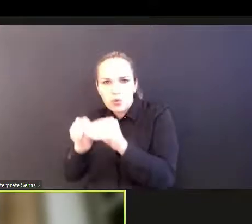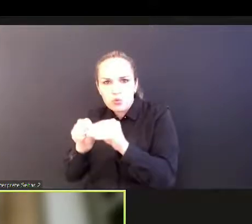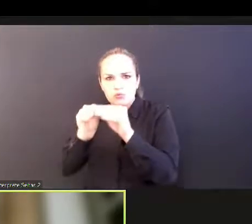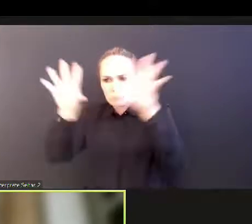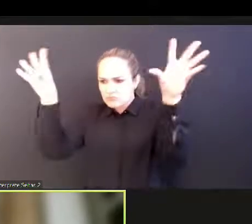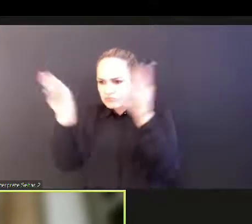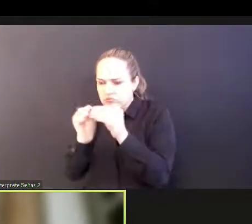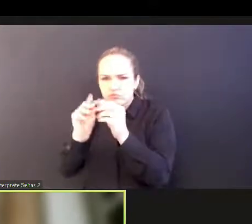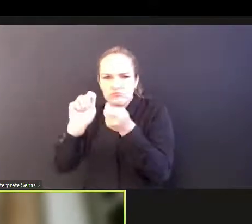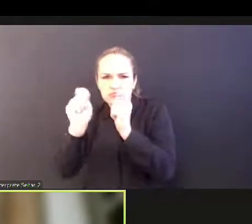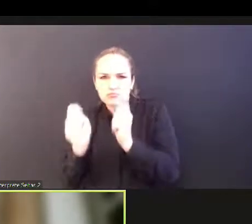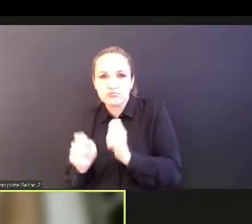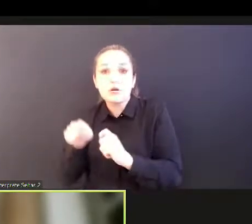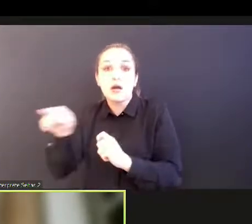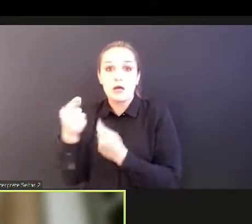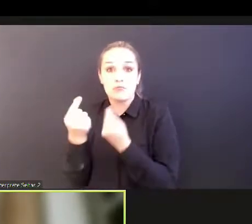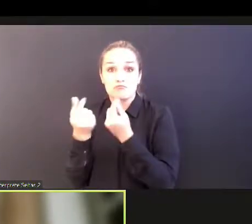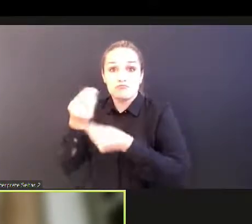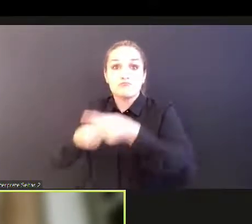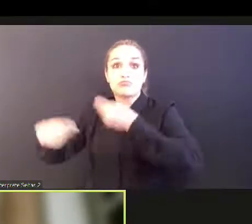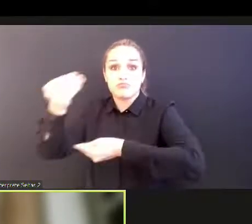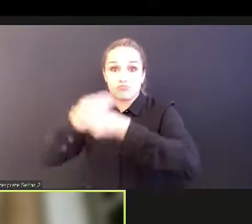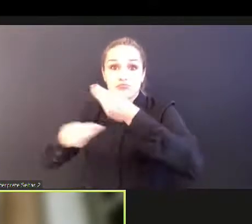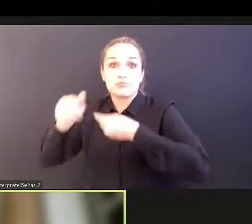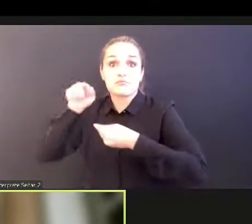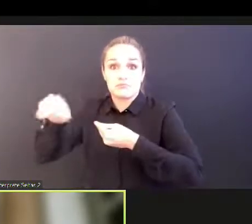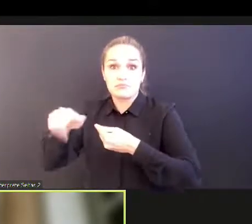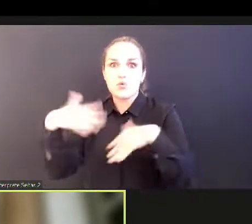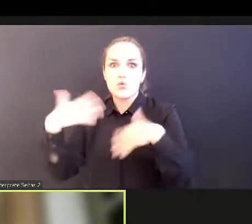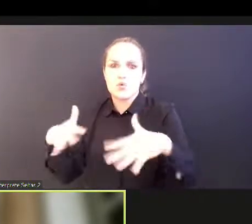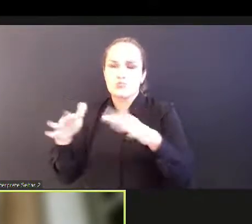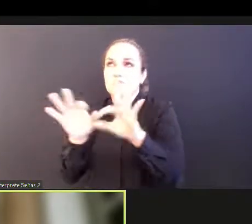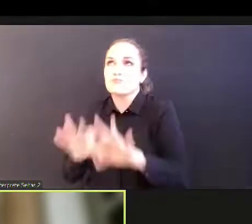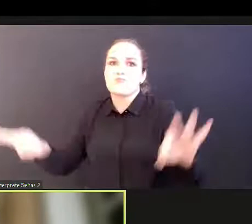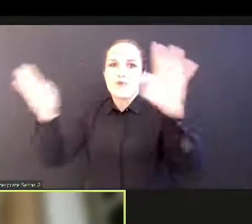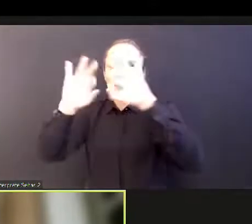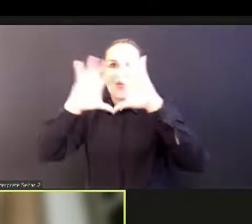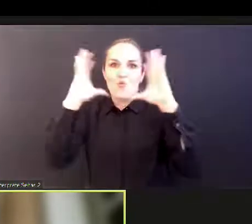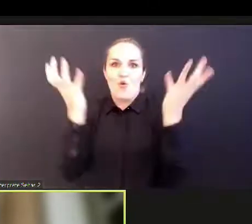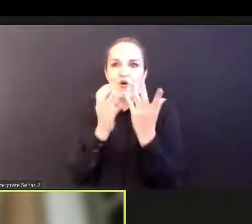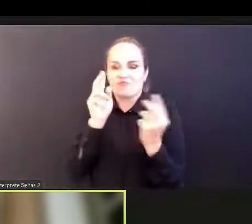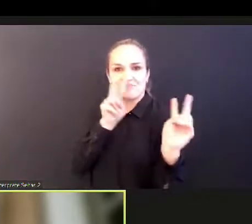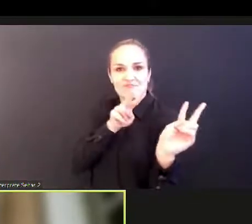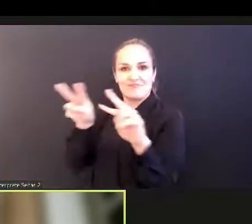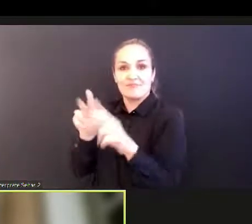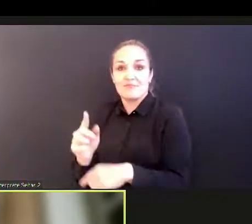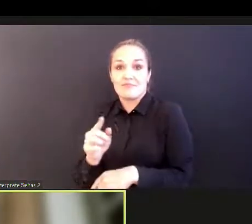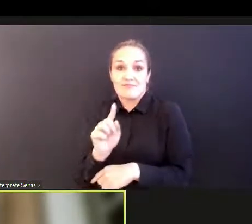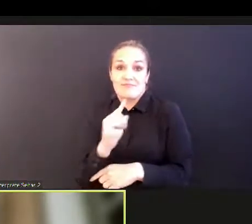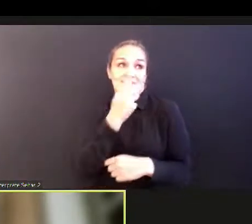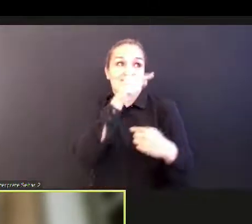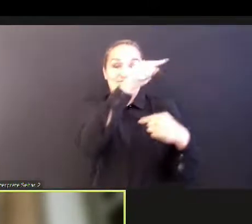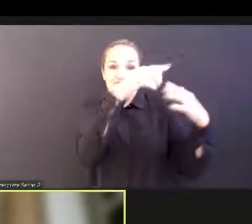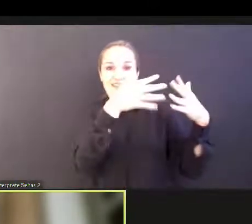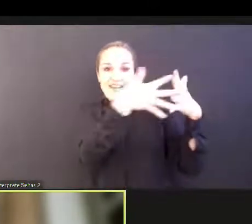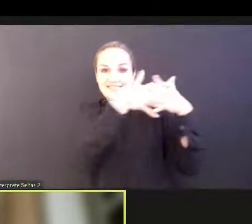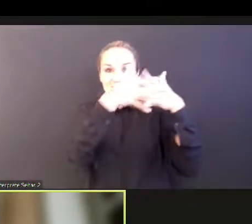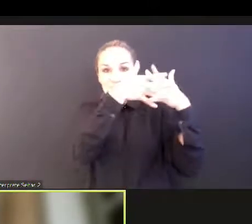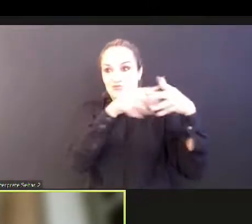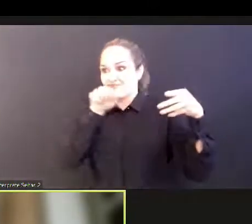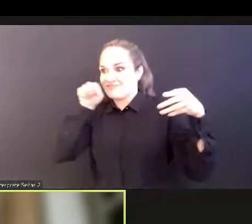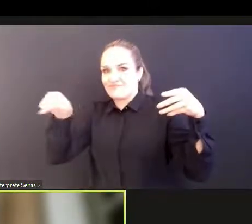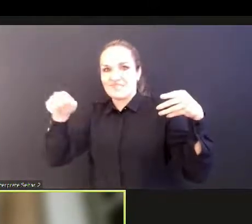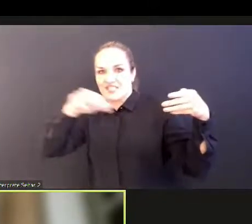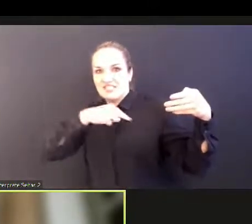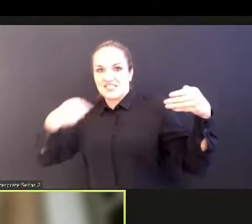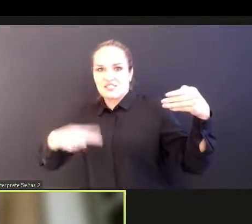competing with the US, and growth of digital trade, which is e-commerce. So basically, its ICT services exports are to some extent